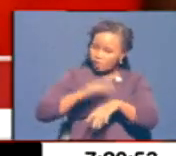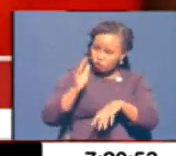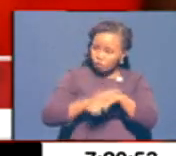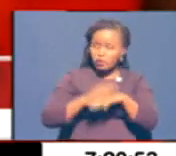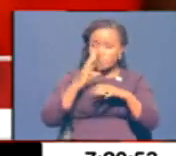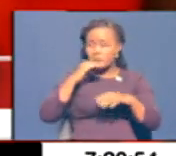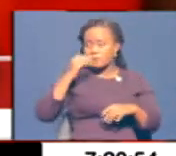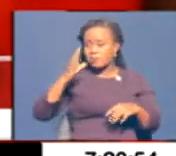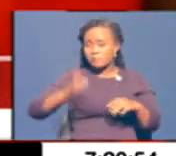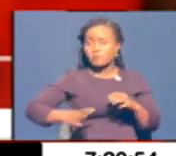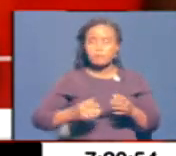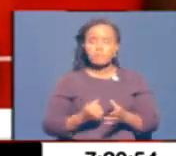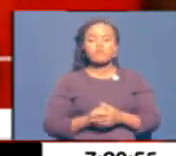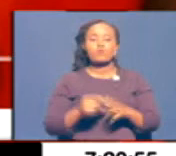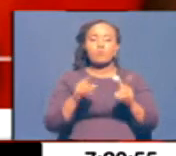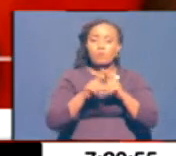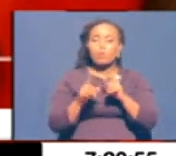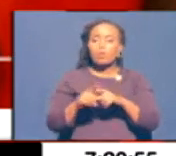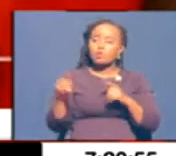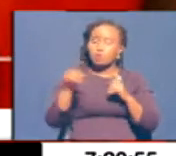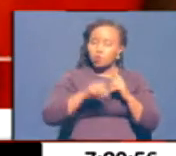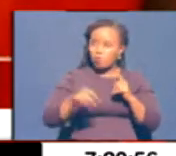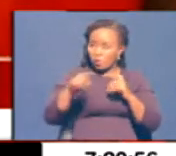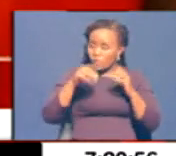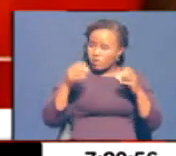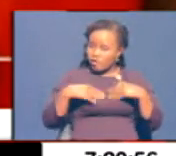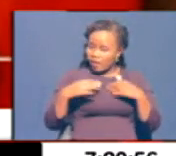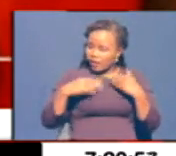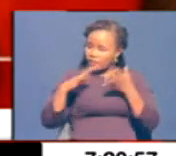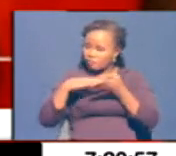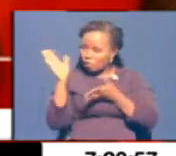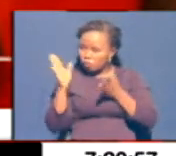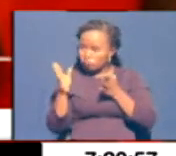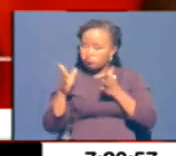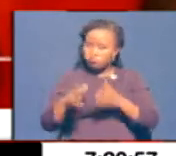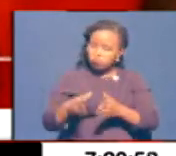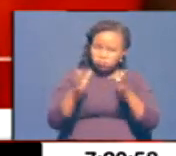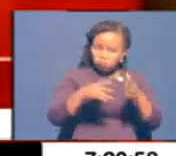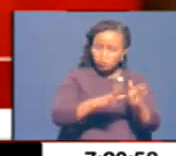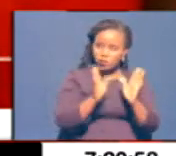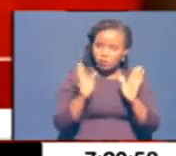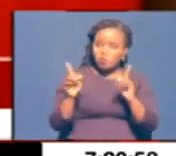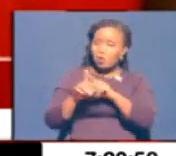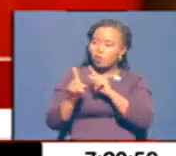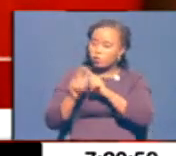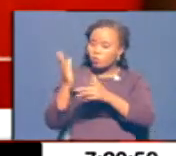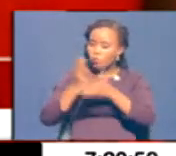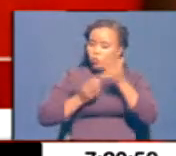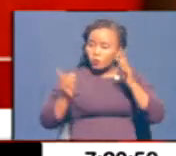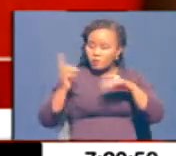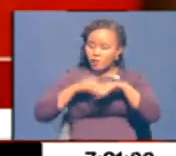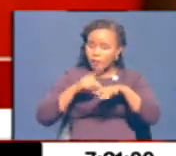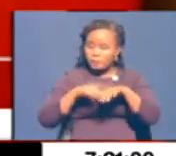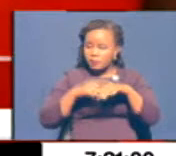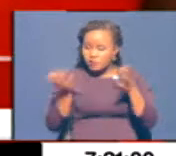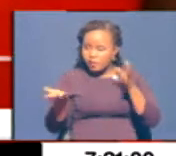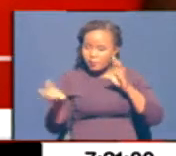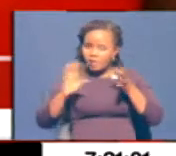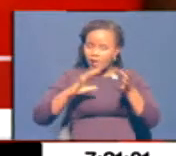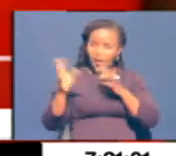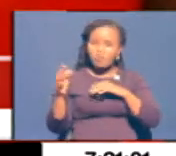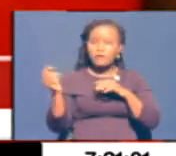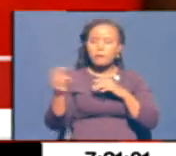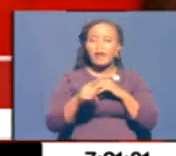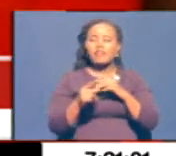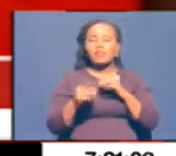Speaker, we were taken to know the infrastructure of both, and in fact, sometimes around June or July,